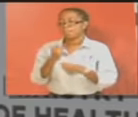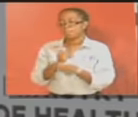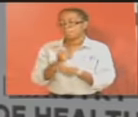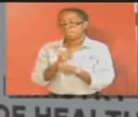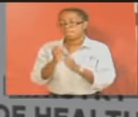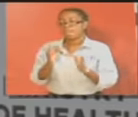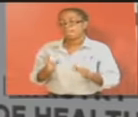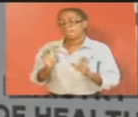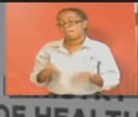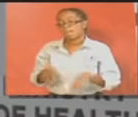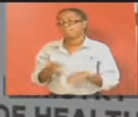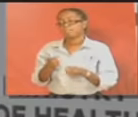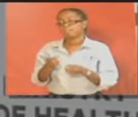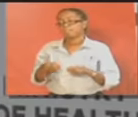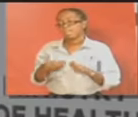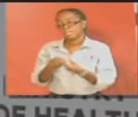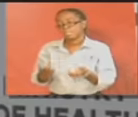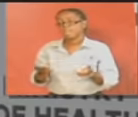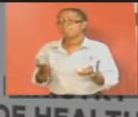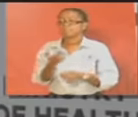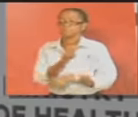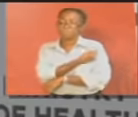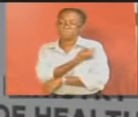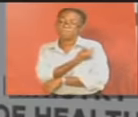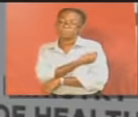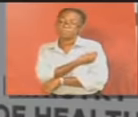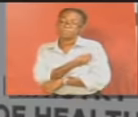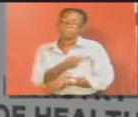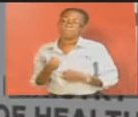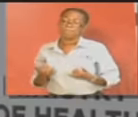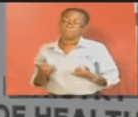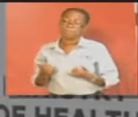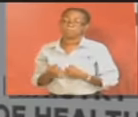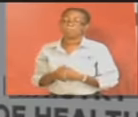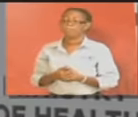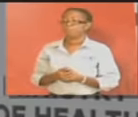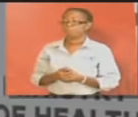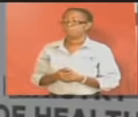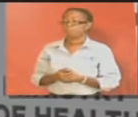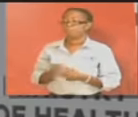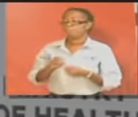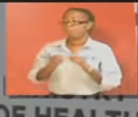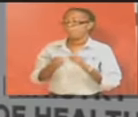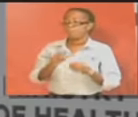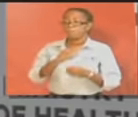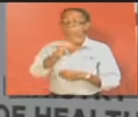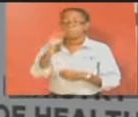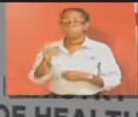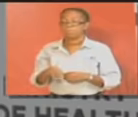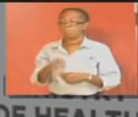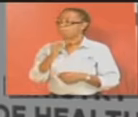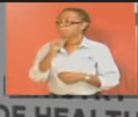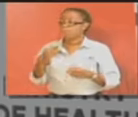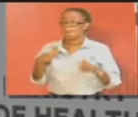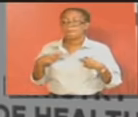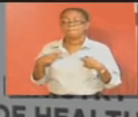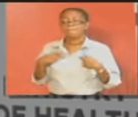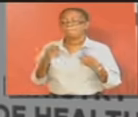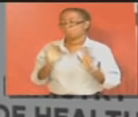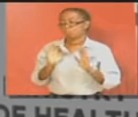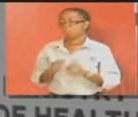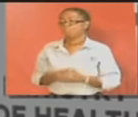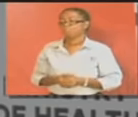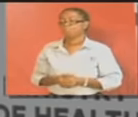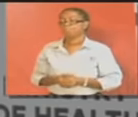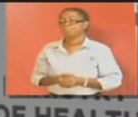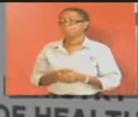of adverse outcomes by covering the population in that sequence, utilizing that strategy. So hopefully that